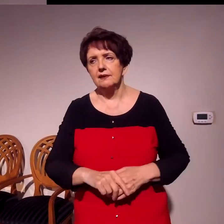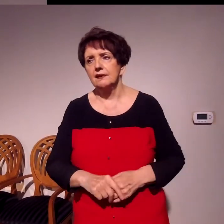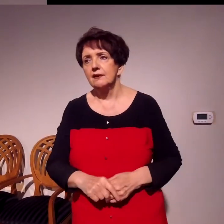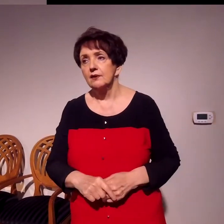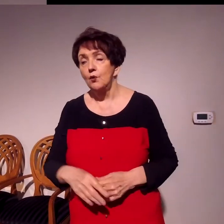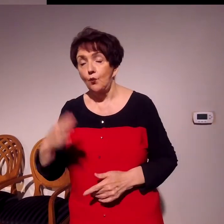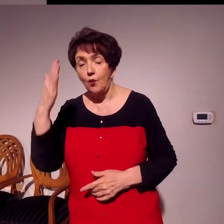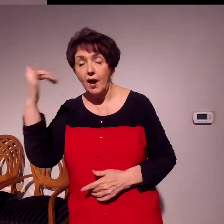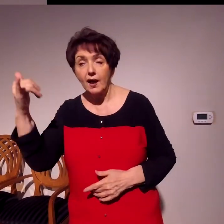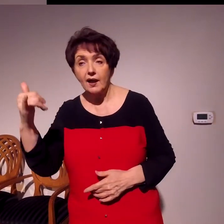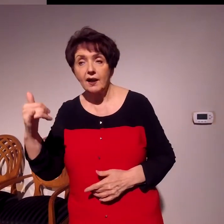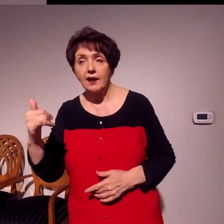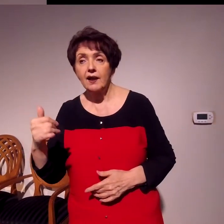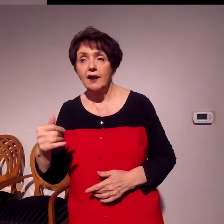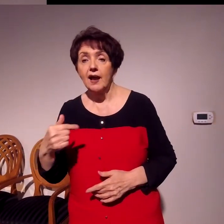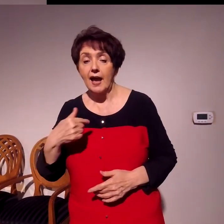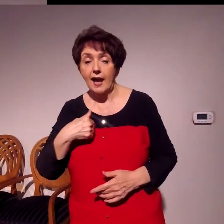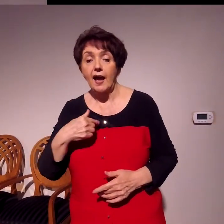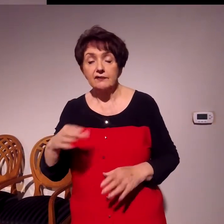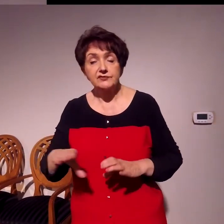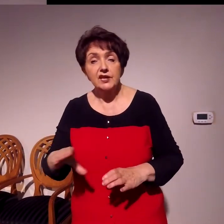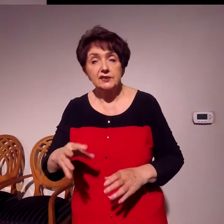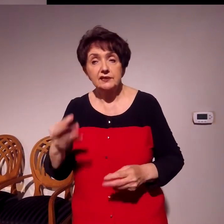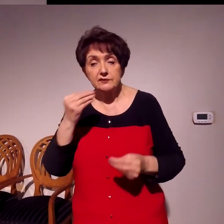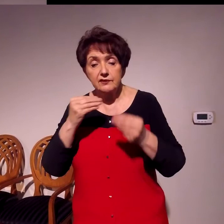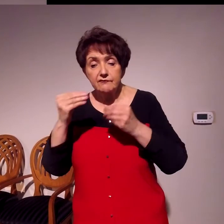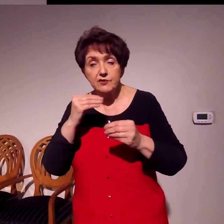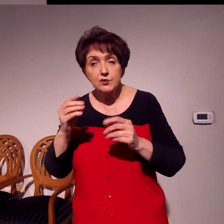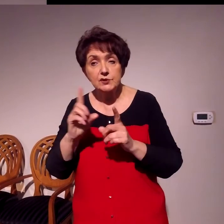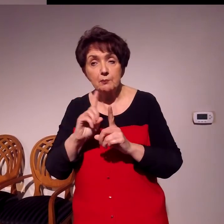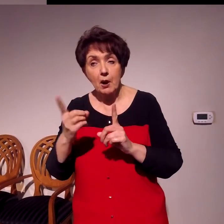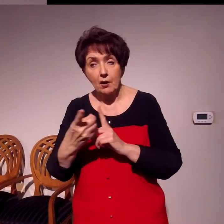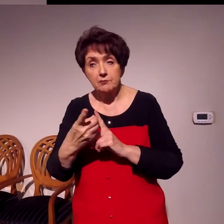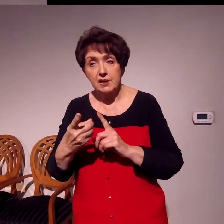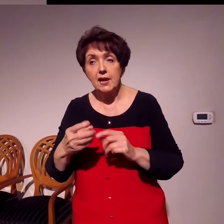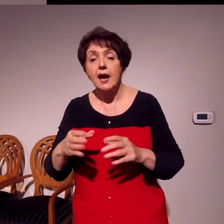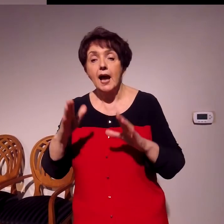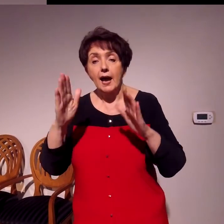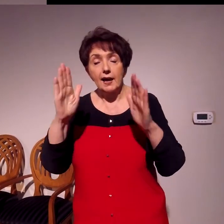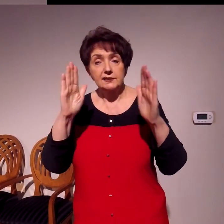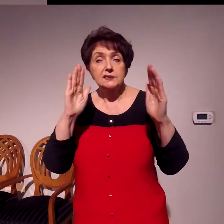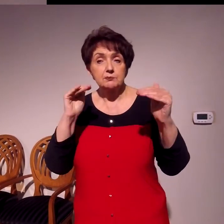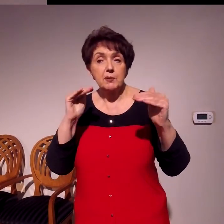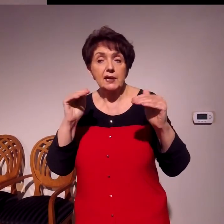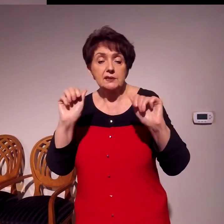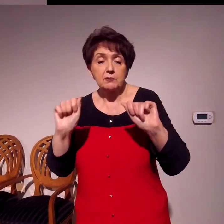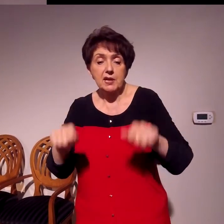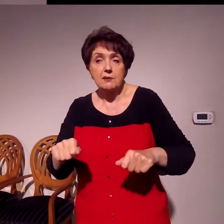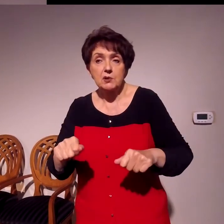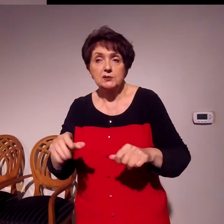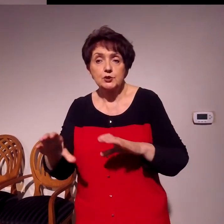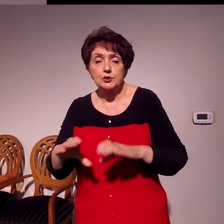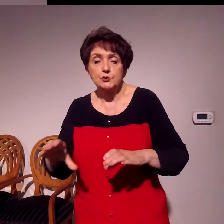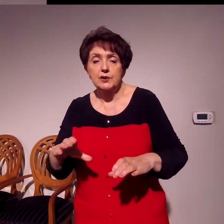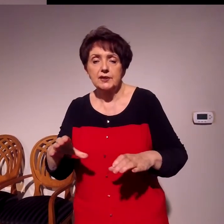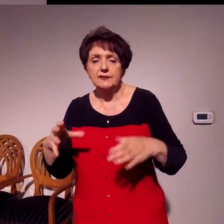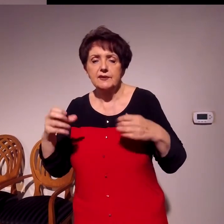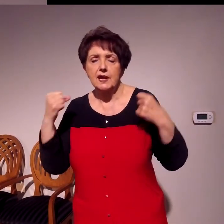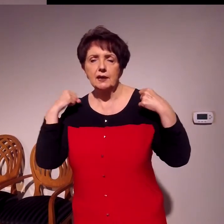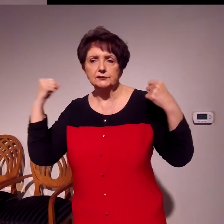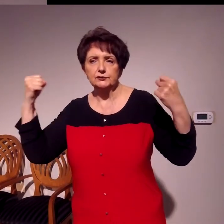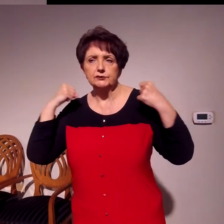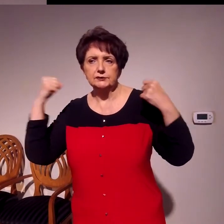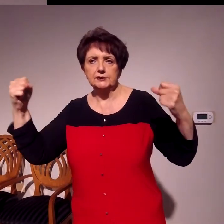Because I've already done it in the food department, so I expect to be able to do it in the healthy body moving